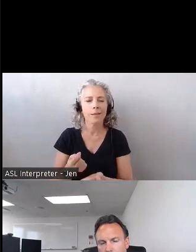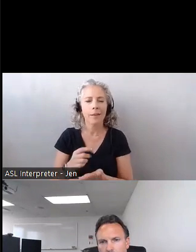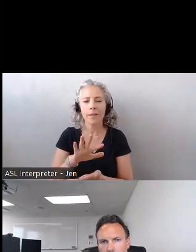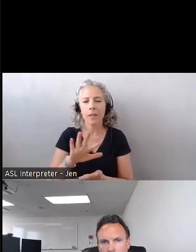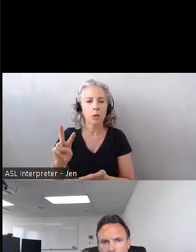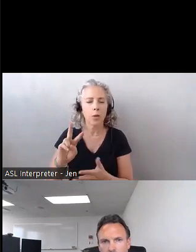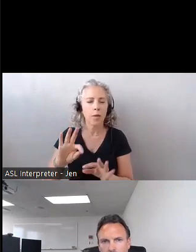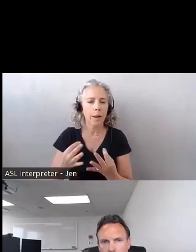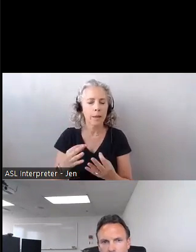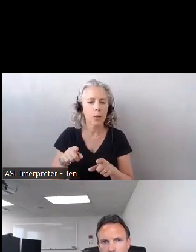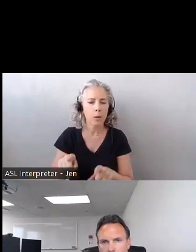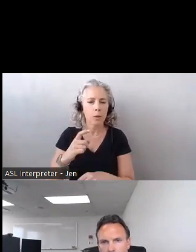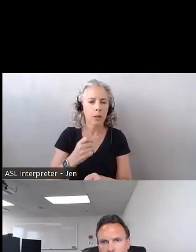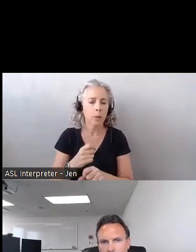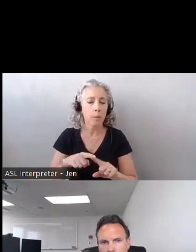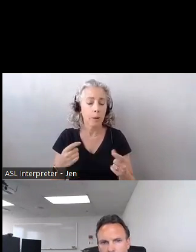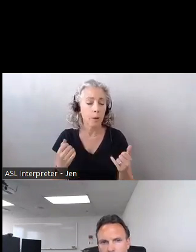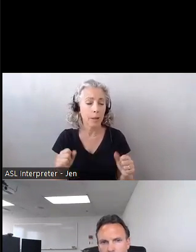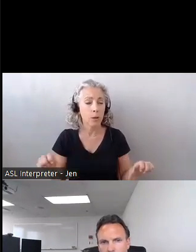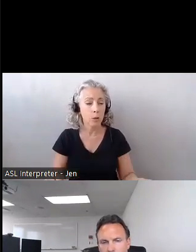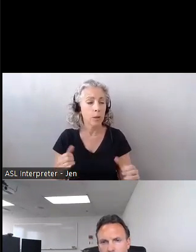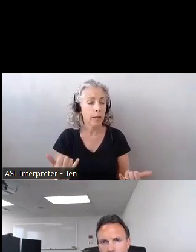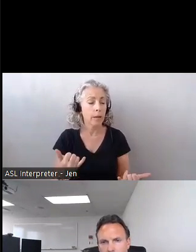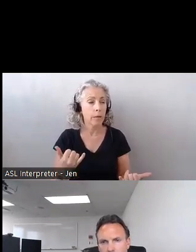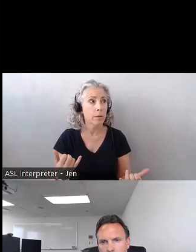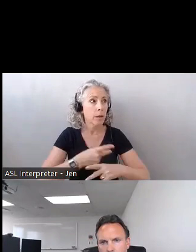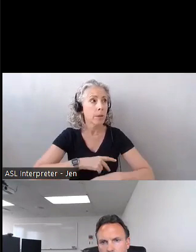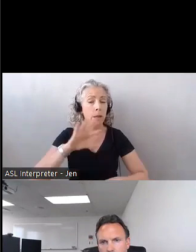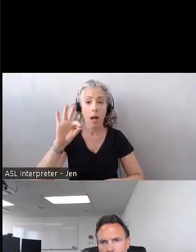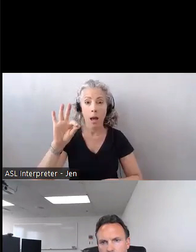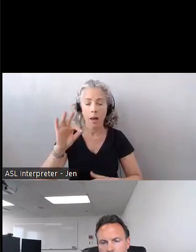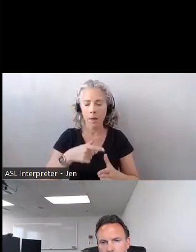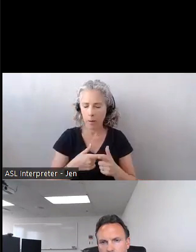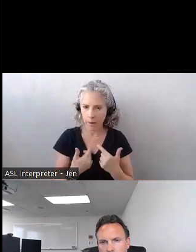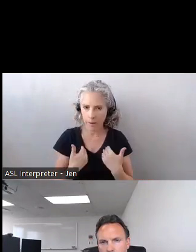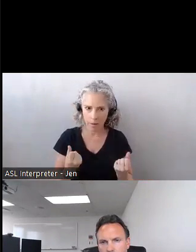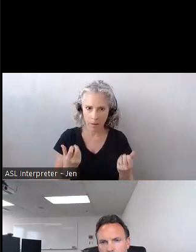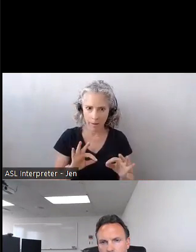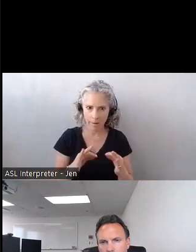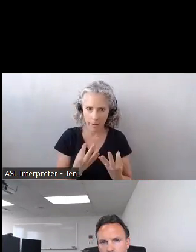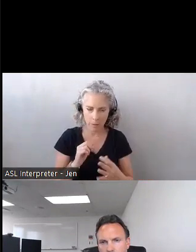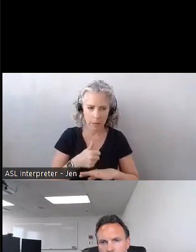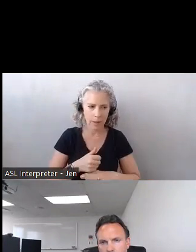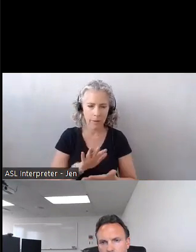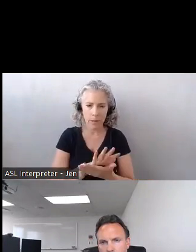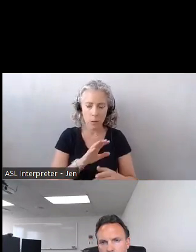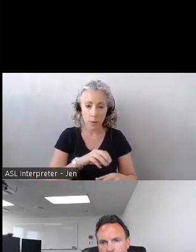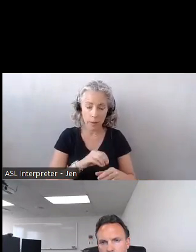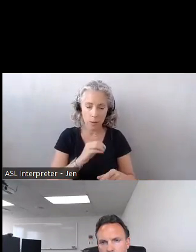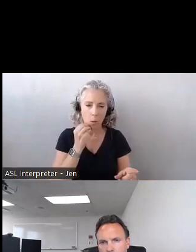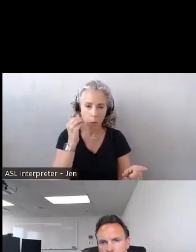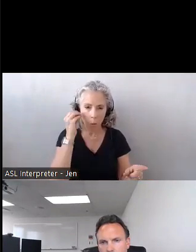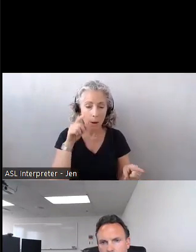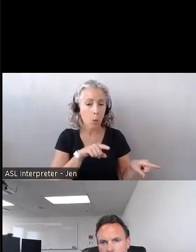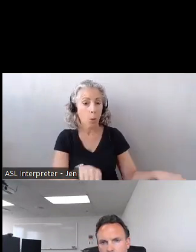do that times 9, and now we're talking about a lot of families when we start putting the video and stuff inside their home and build other homes.